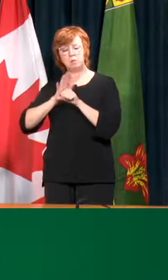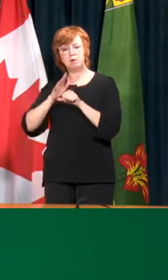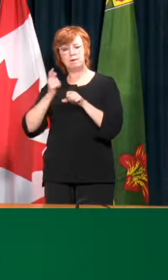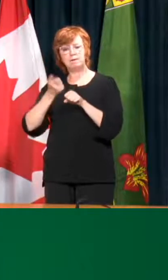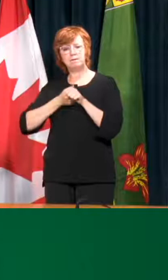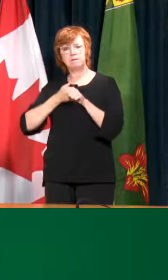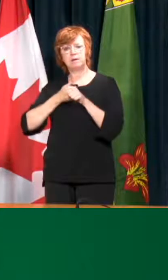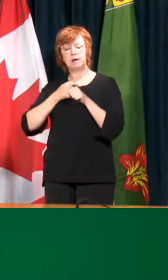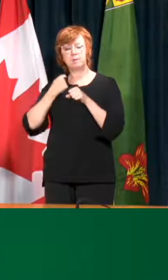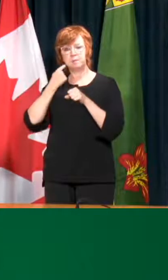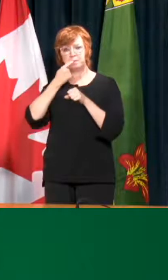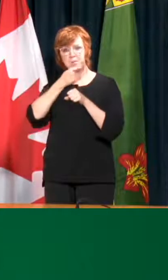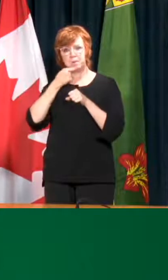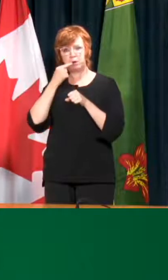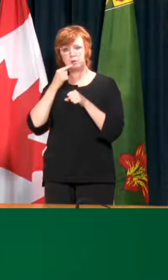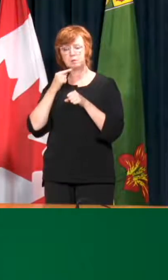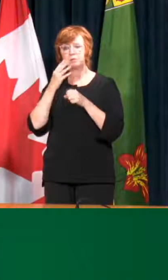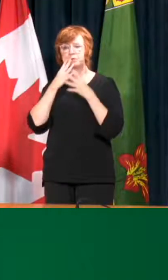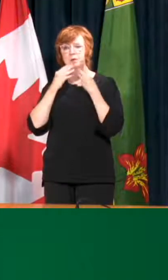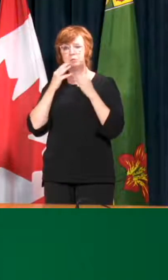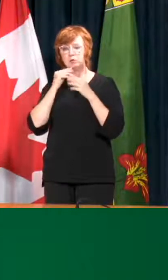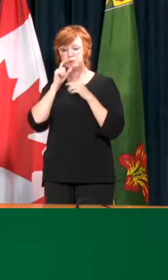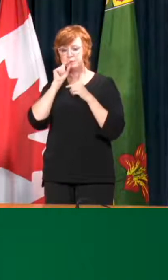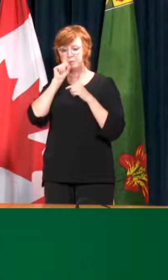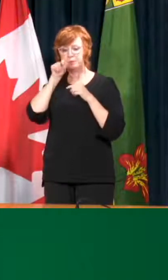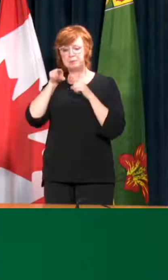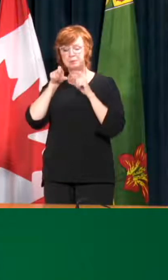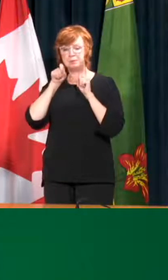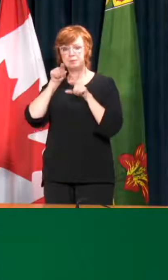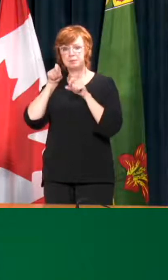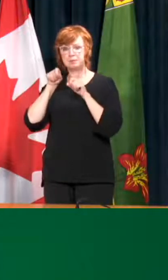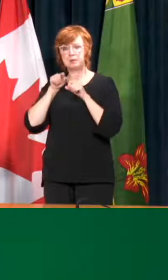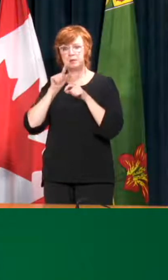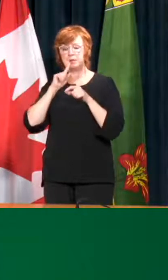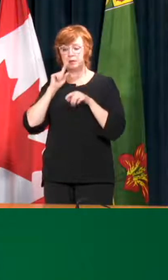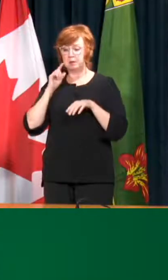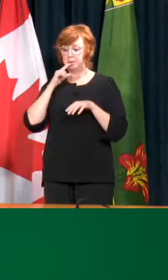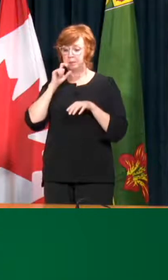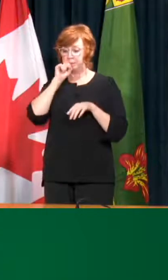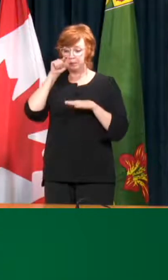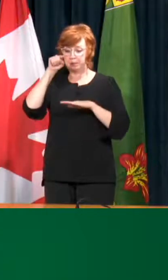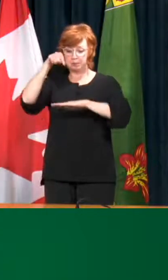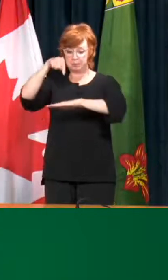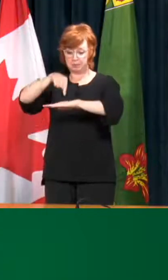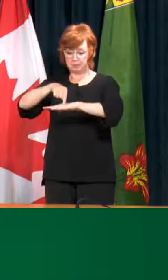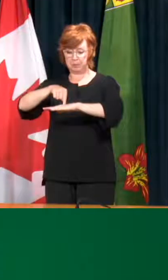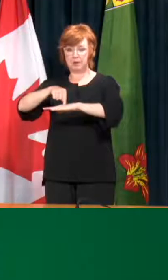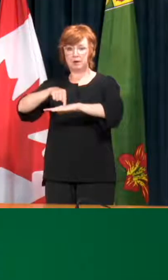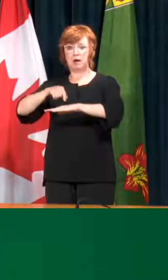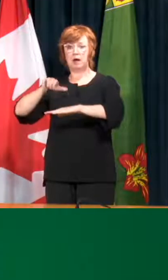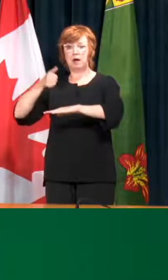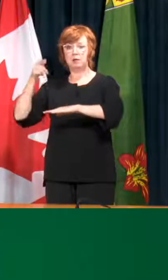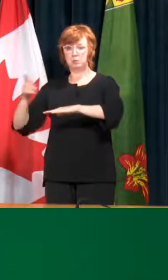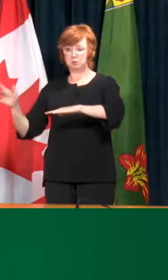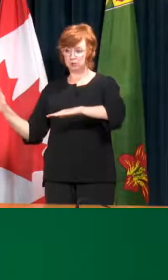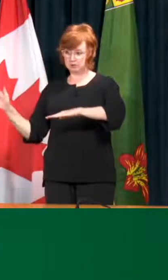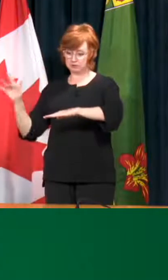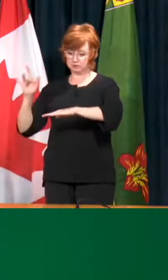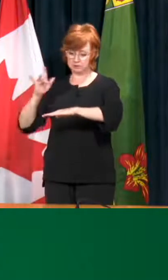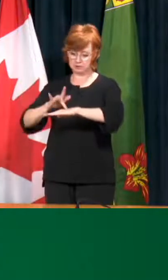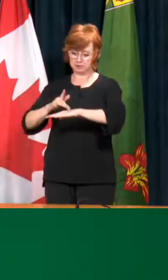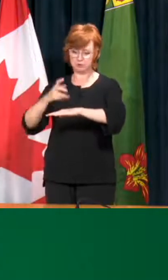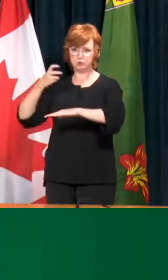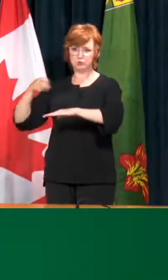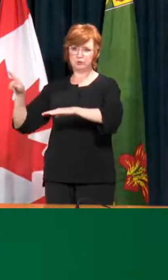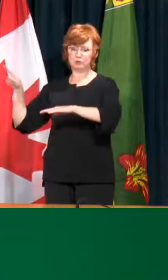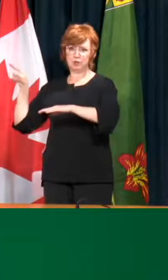for the province. Do you take everything that's out there into account? Do you follow mainly the World Health Organization,